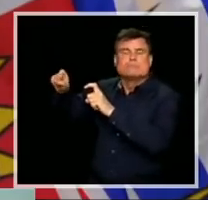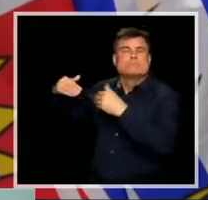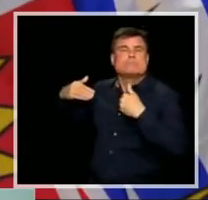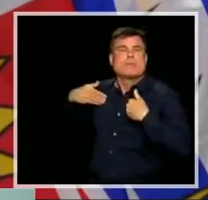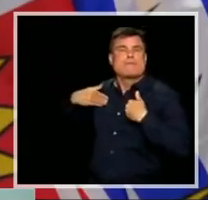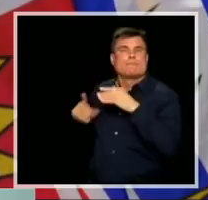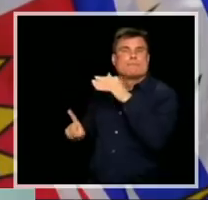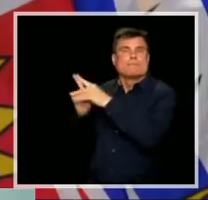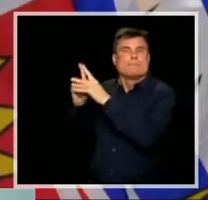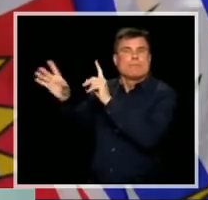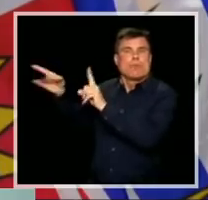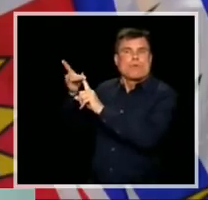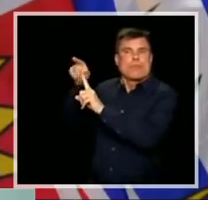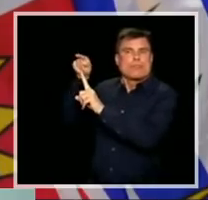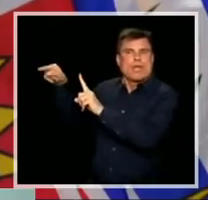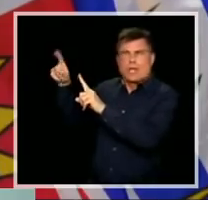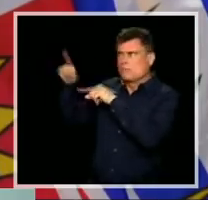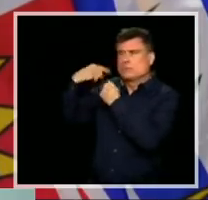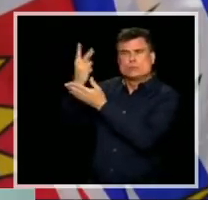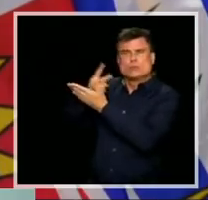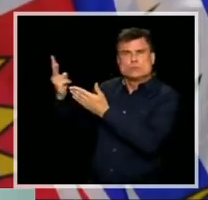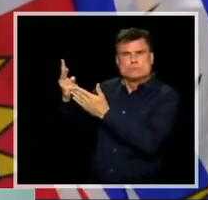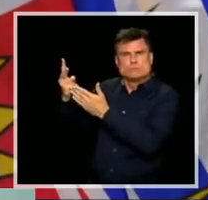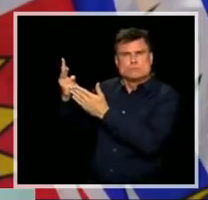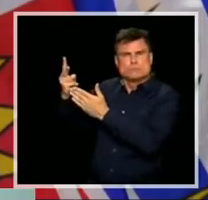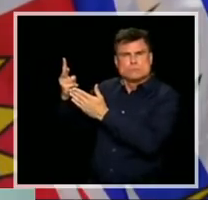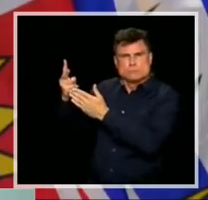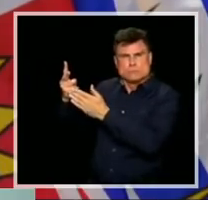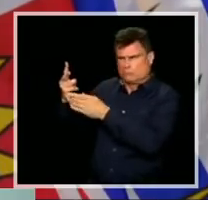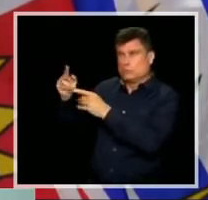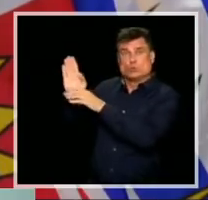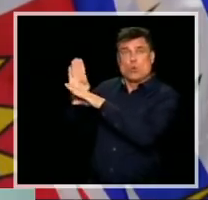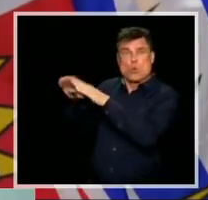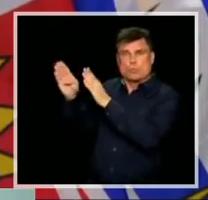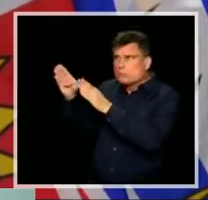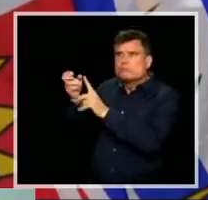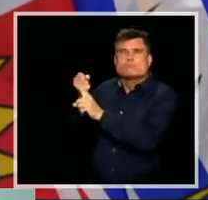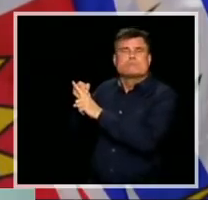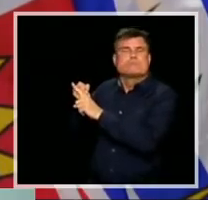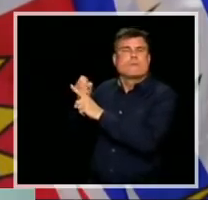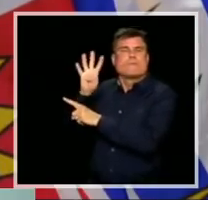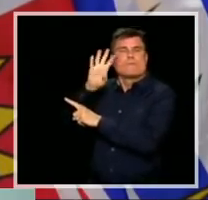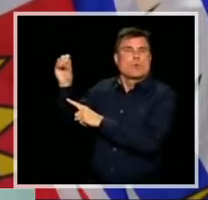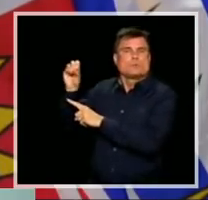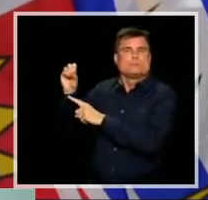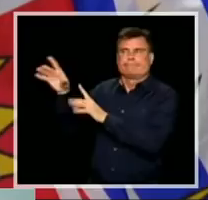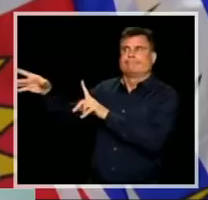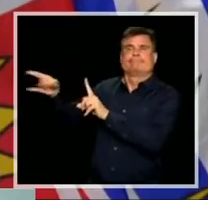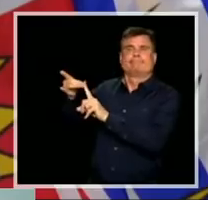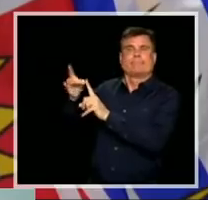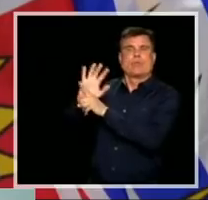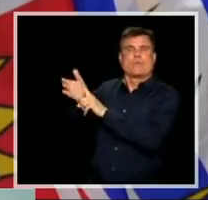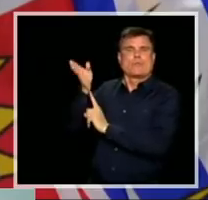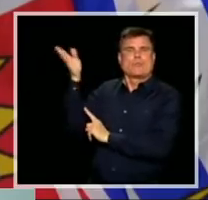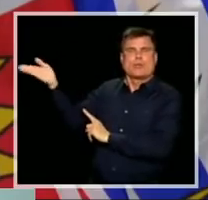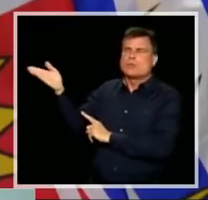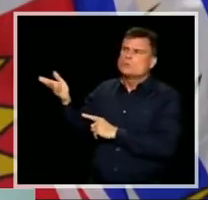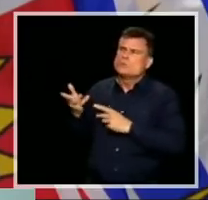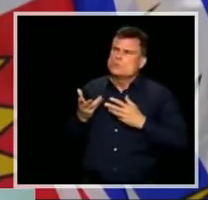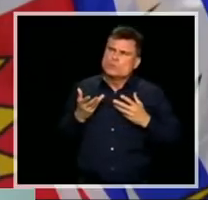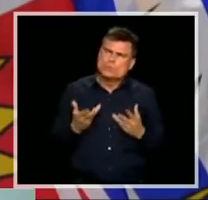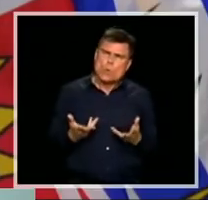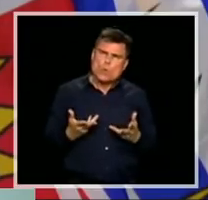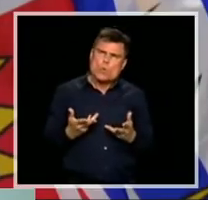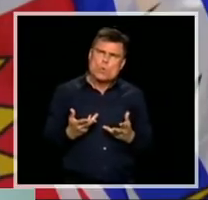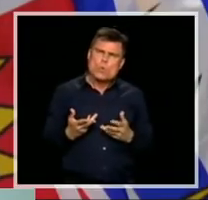in Quebec and over the period of time that we're talking about. I will also note from discussions with our colleagues about that, because this is something,